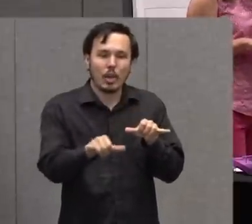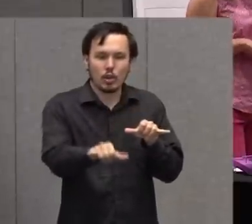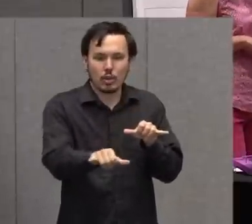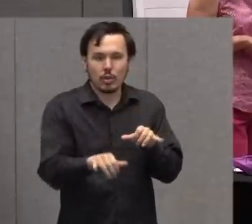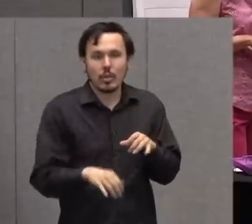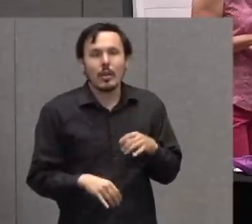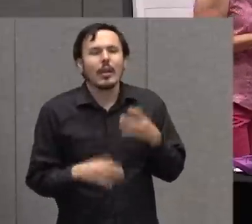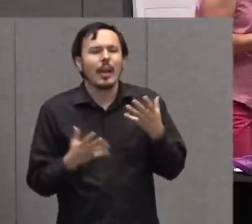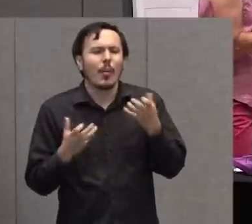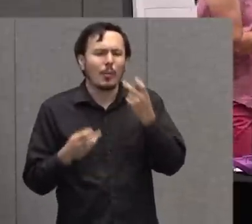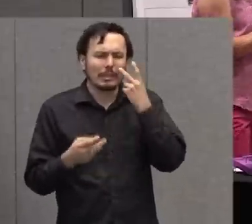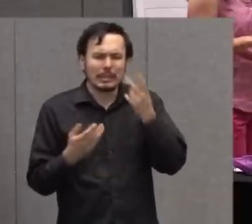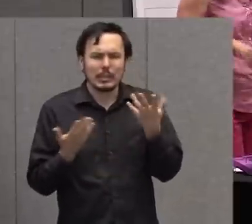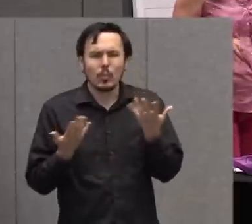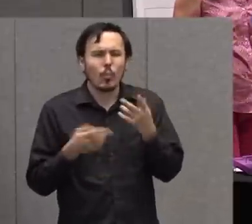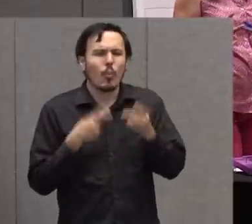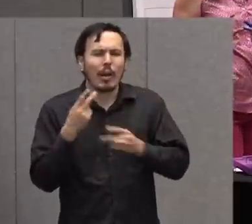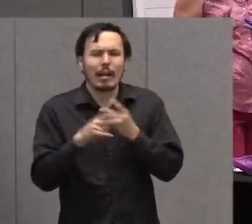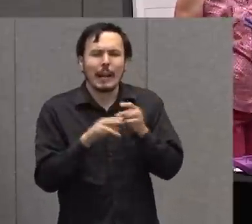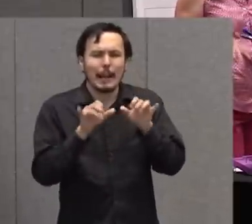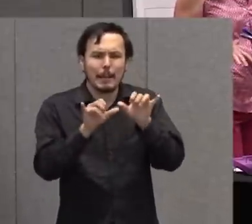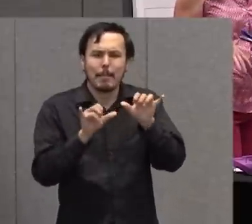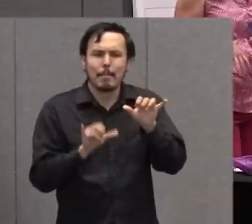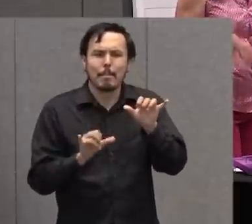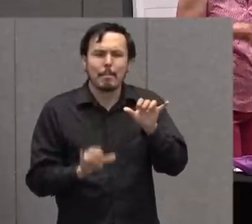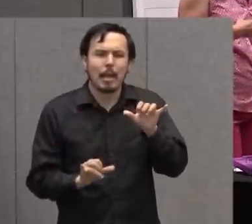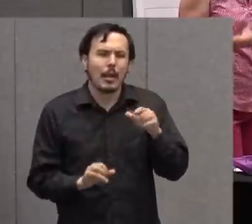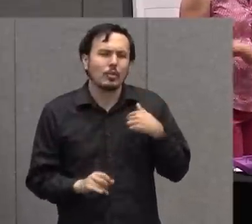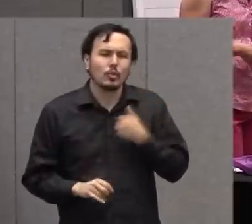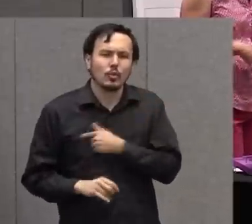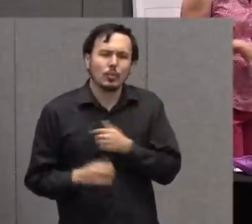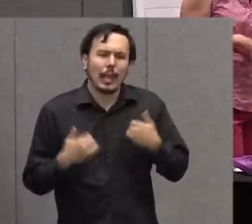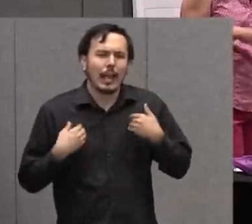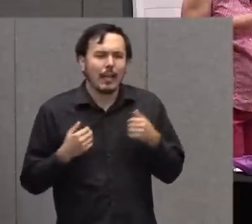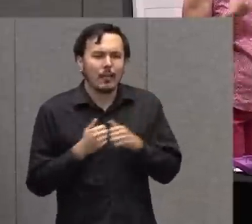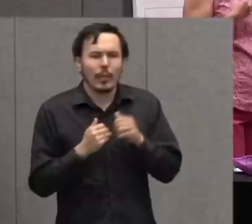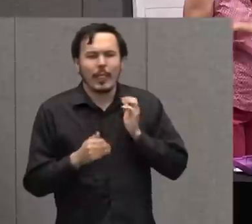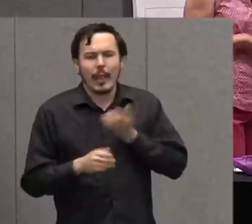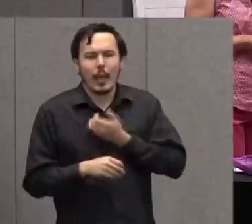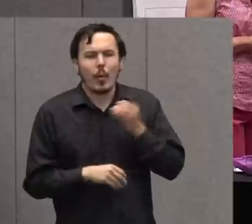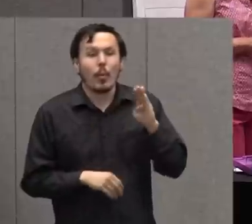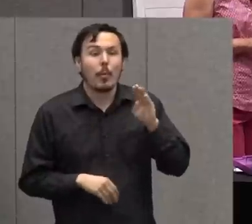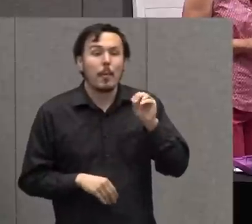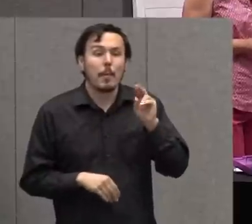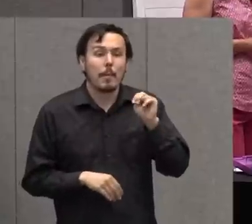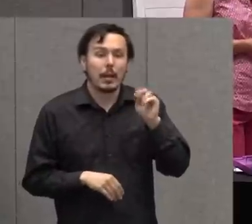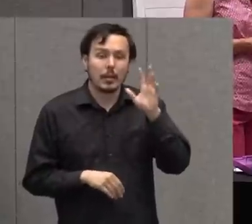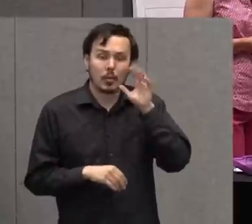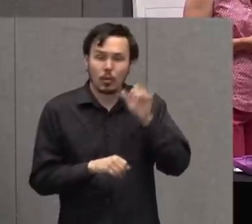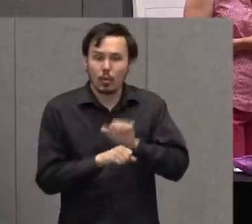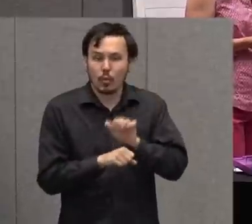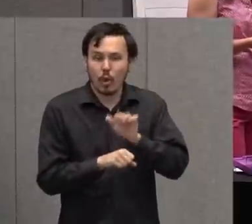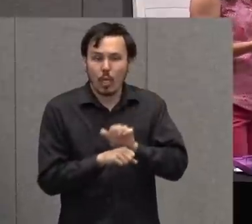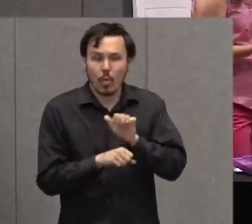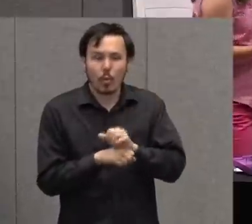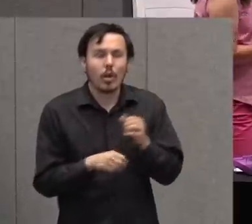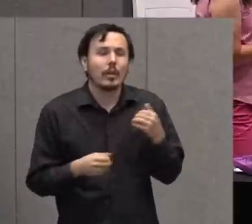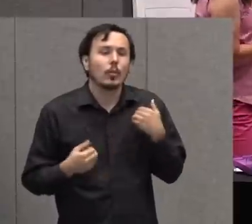with our buttons. So again, I'm going to go ahead and work through this. We're going to be doing a